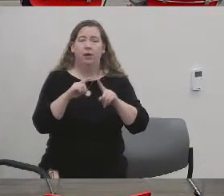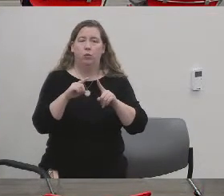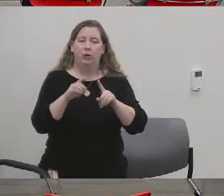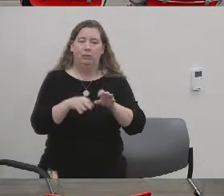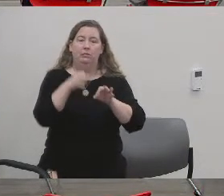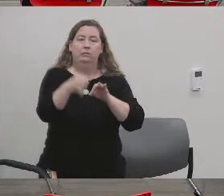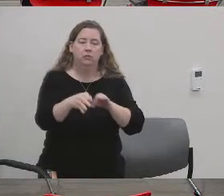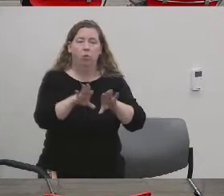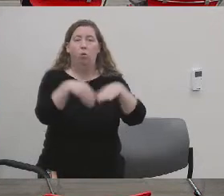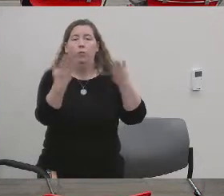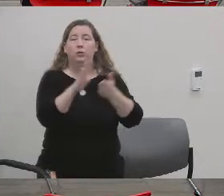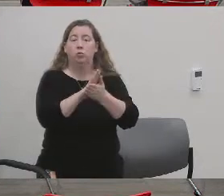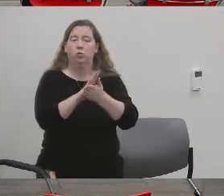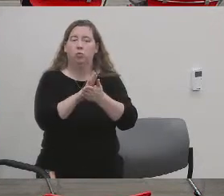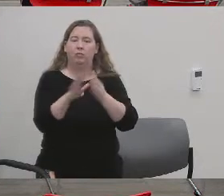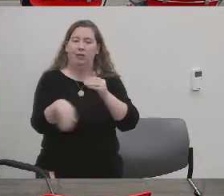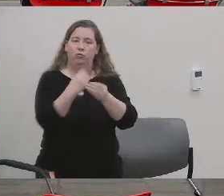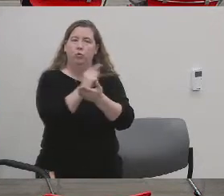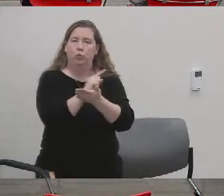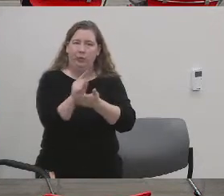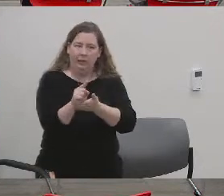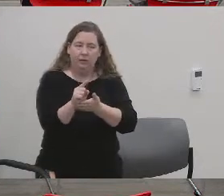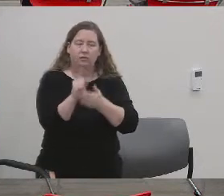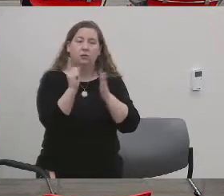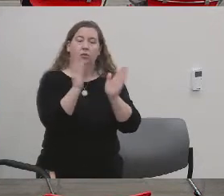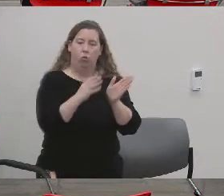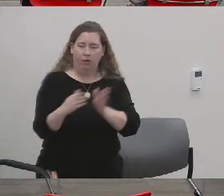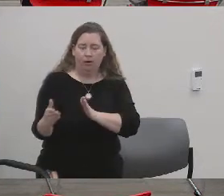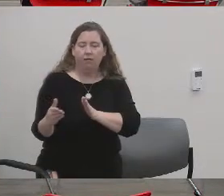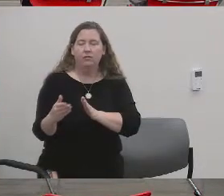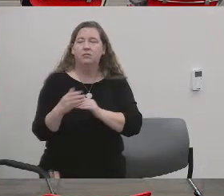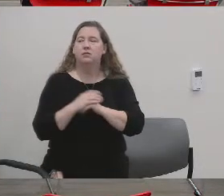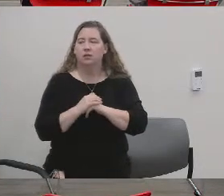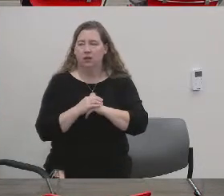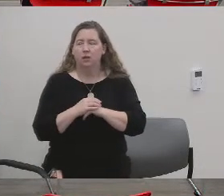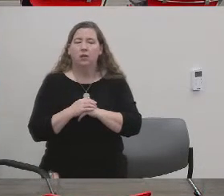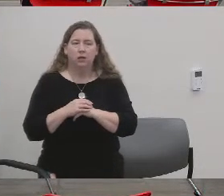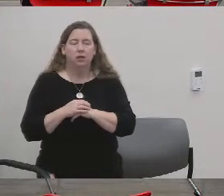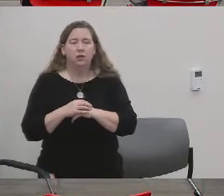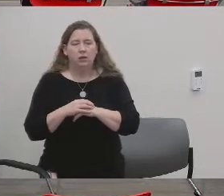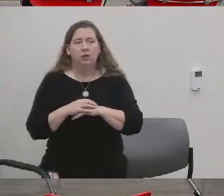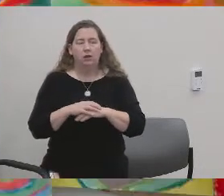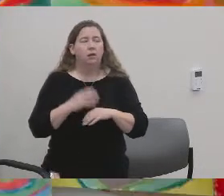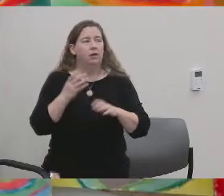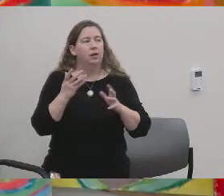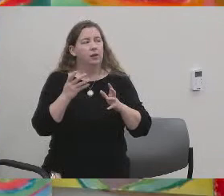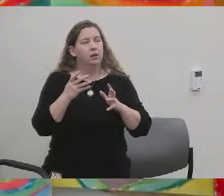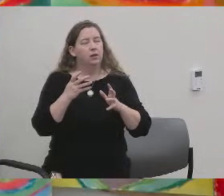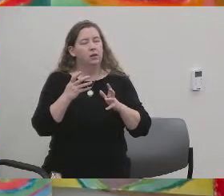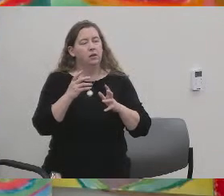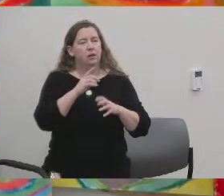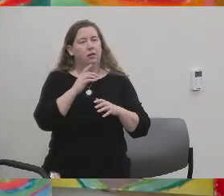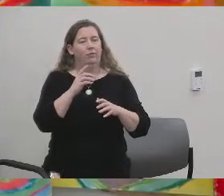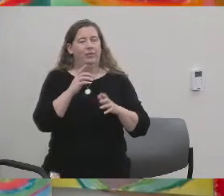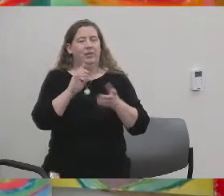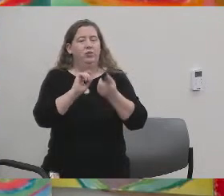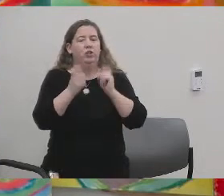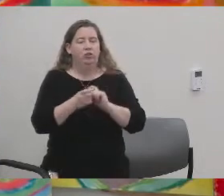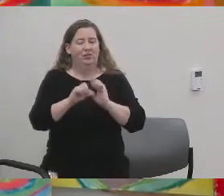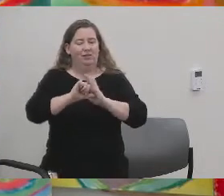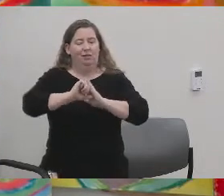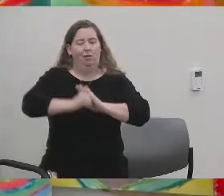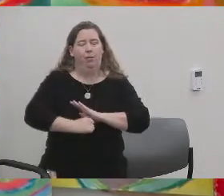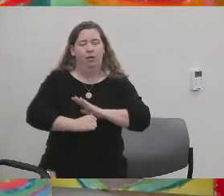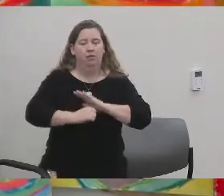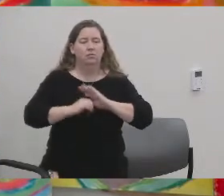to get it organized. Well, not only does it impact everything like that, it also impacts all these processes that all the